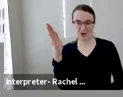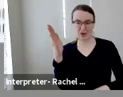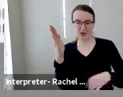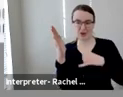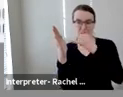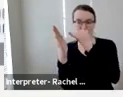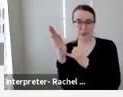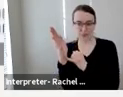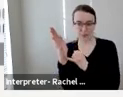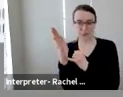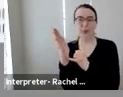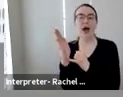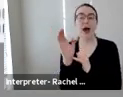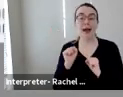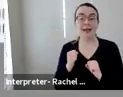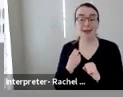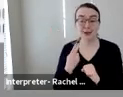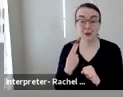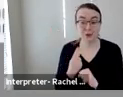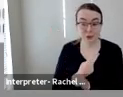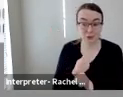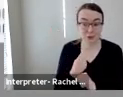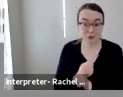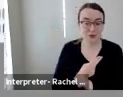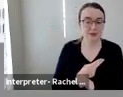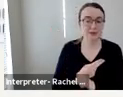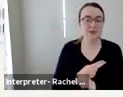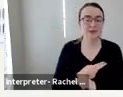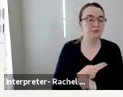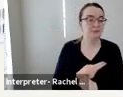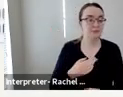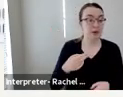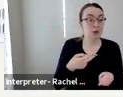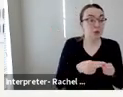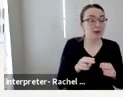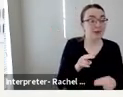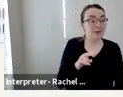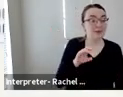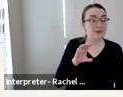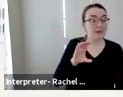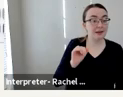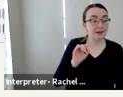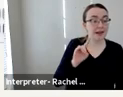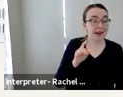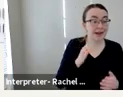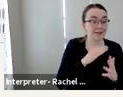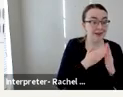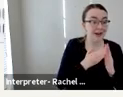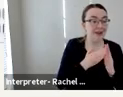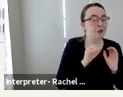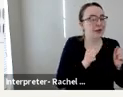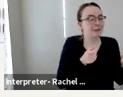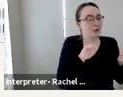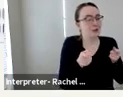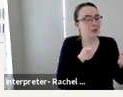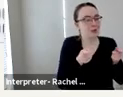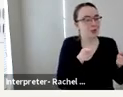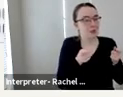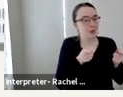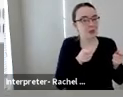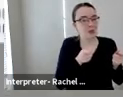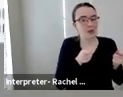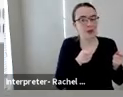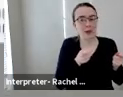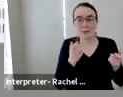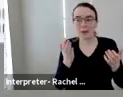I'm able to use the quick CAD file to control that information. And maybe it goes